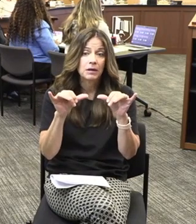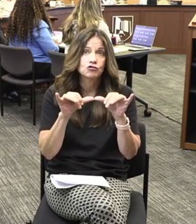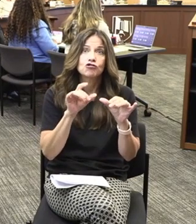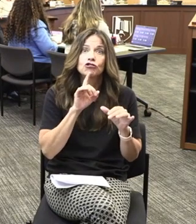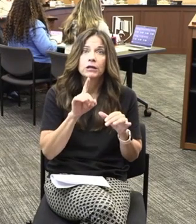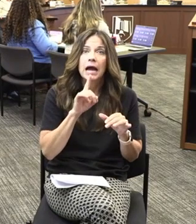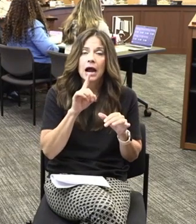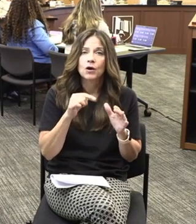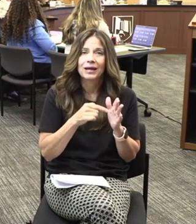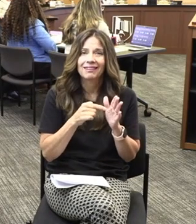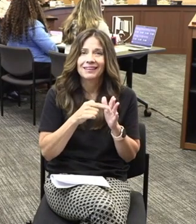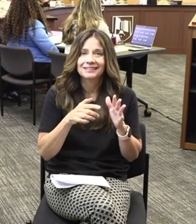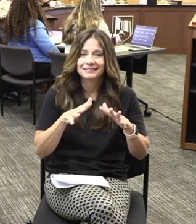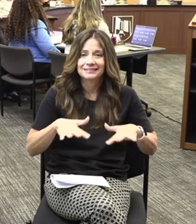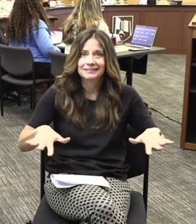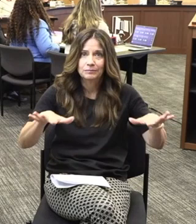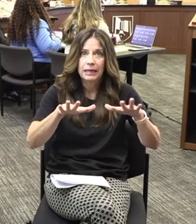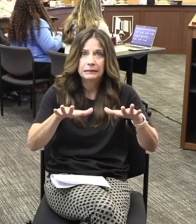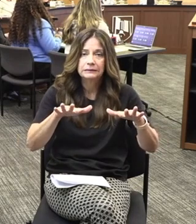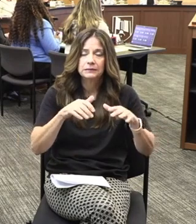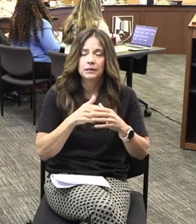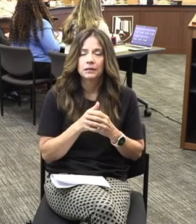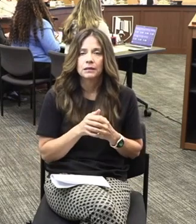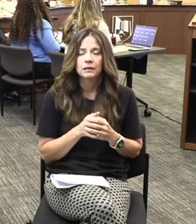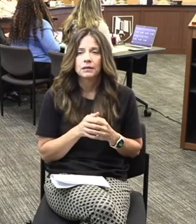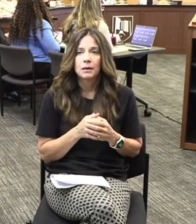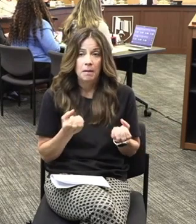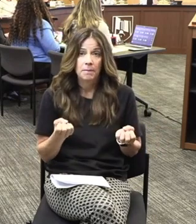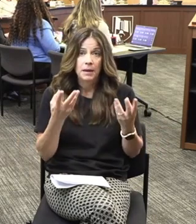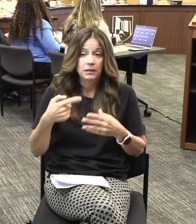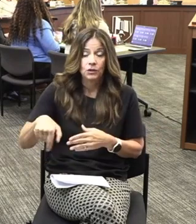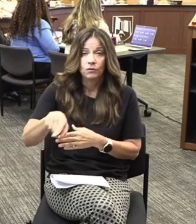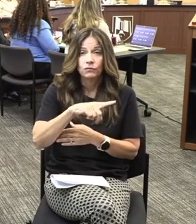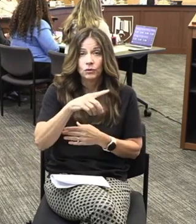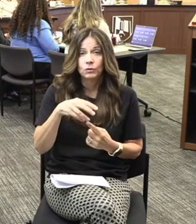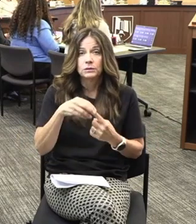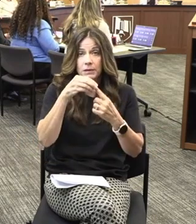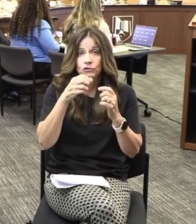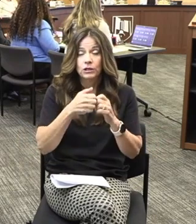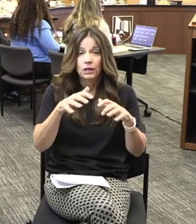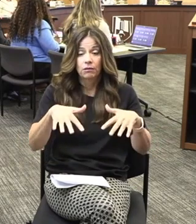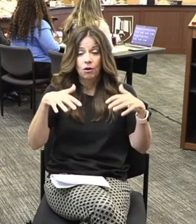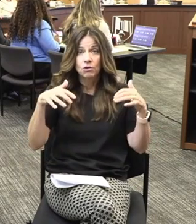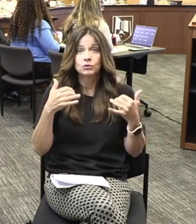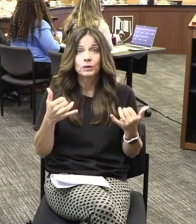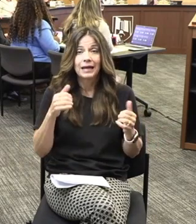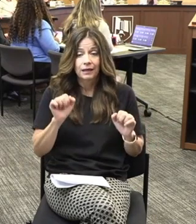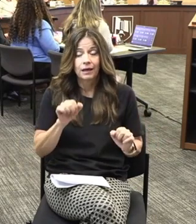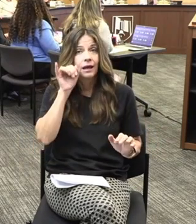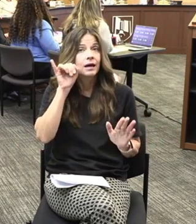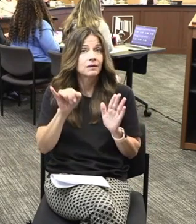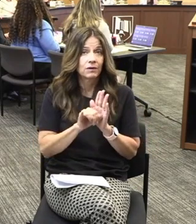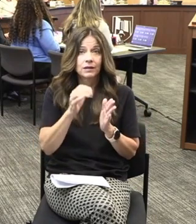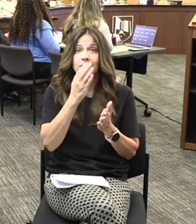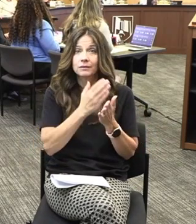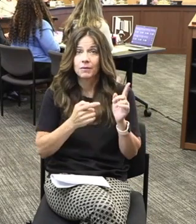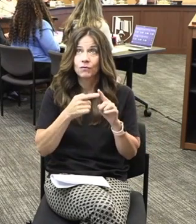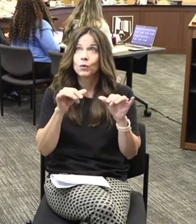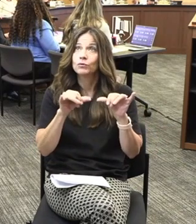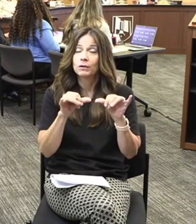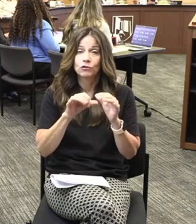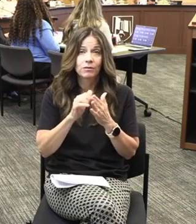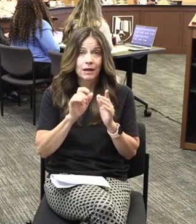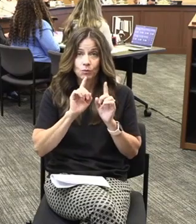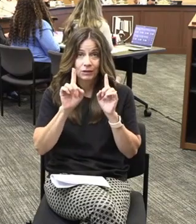this space, okay? And I'm sure many of you, especially those in the audience today, can identify some of those leading measures that